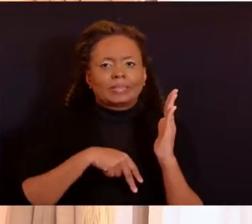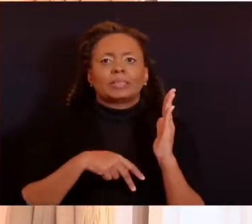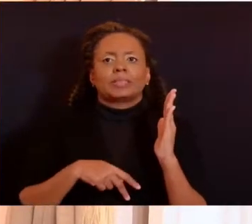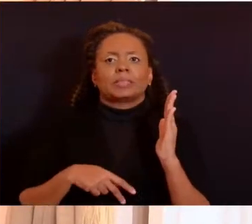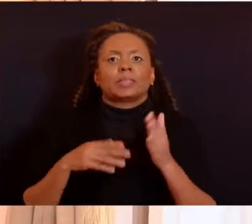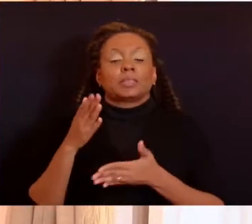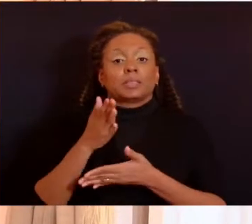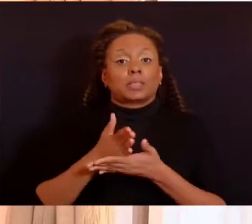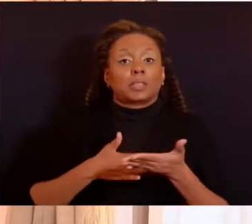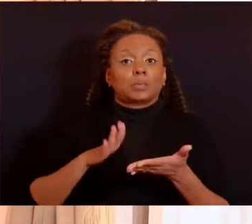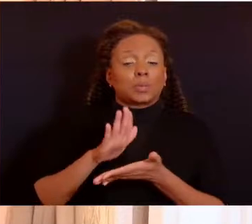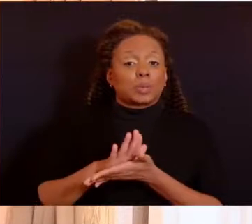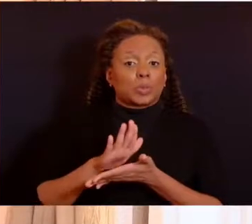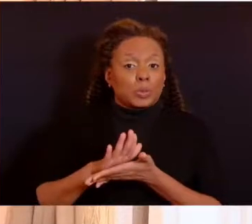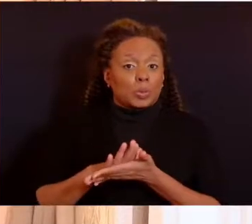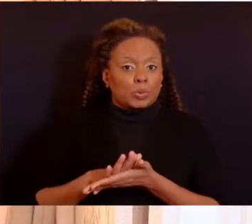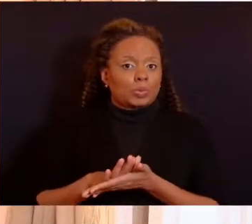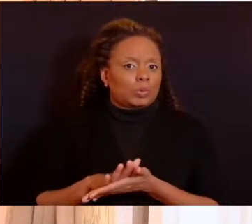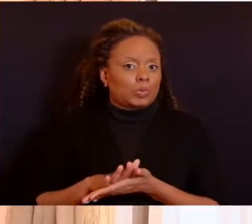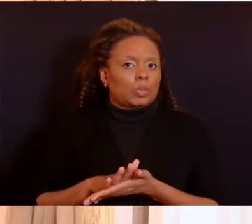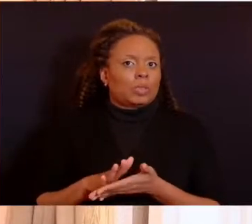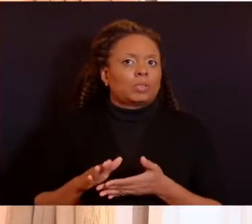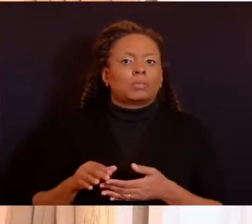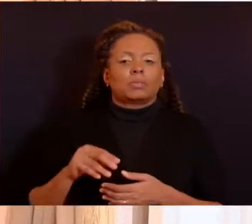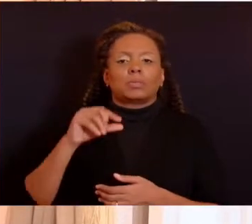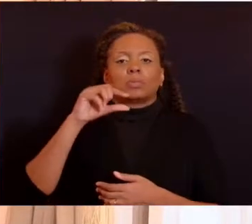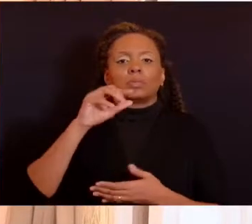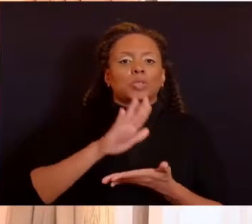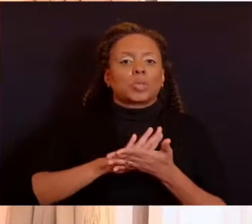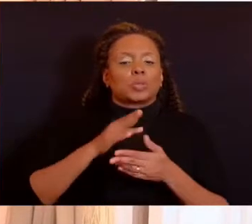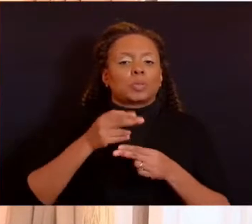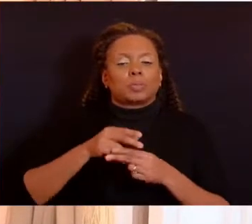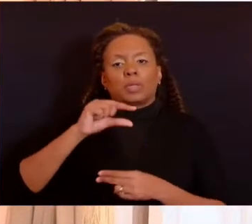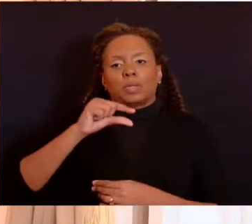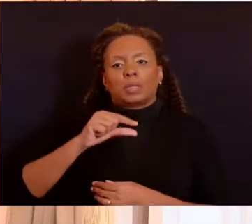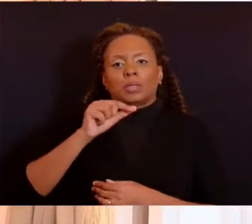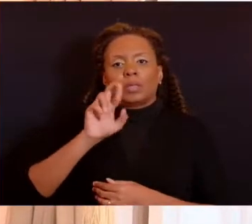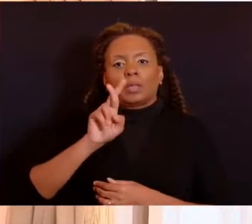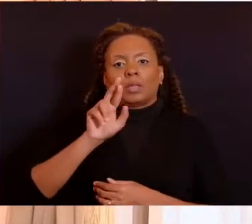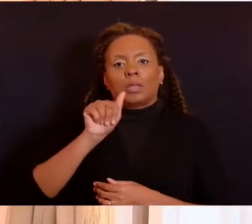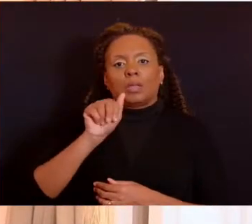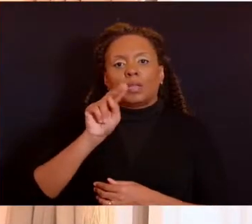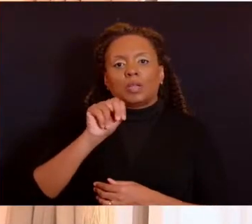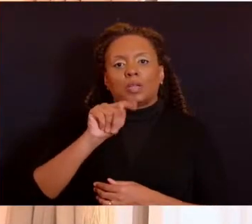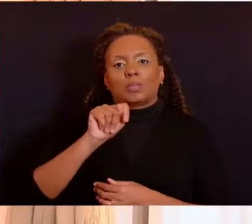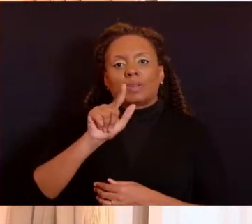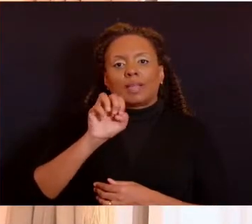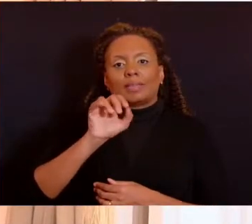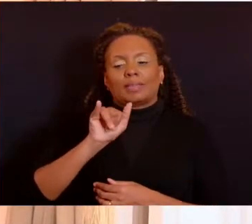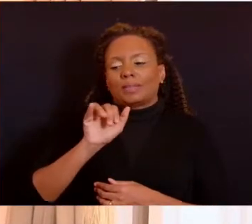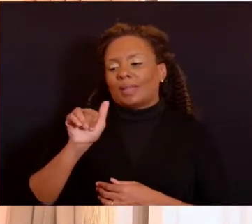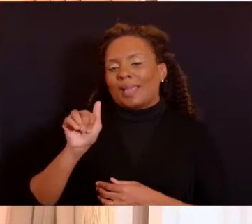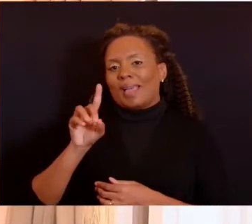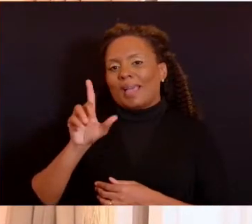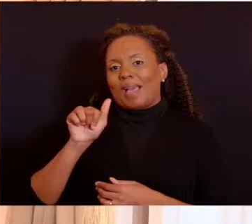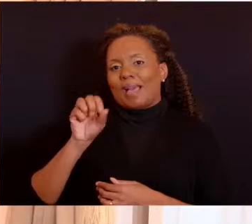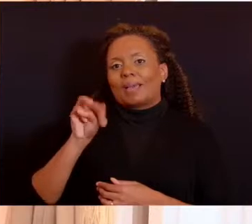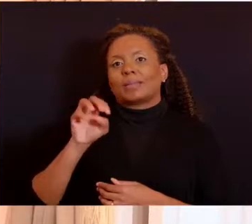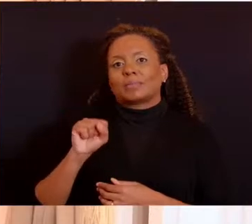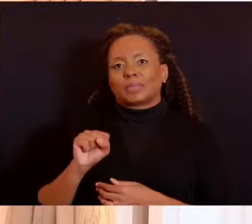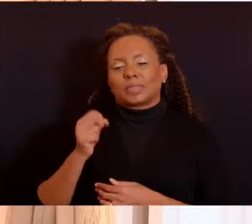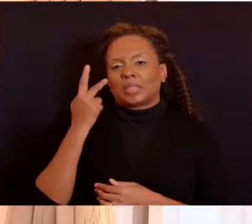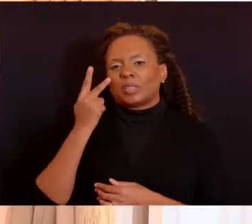some schools that were affected as well. Grantley Adams School reported some level of damage, and we certainly saw the photographs